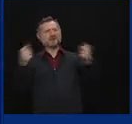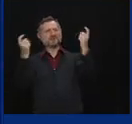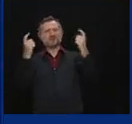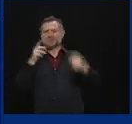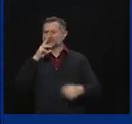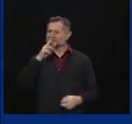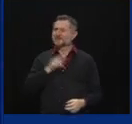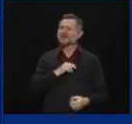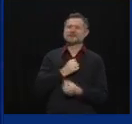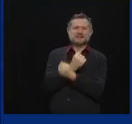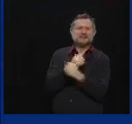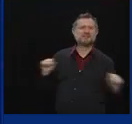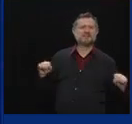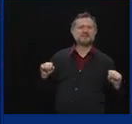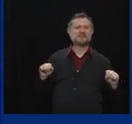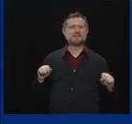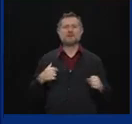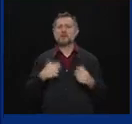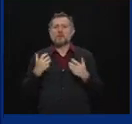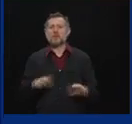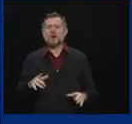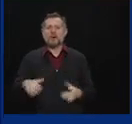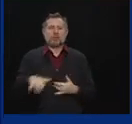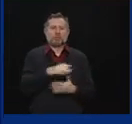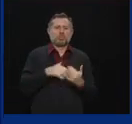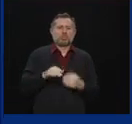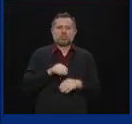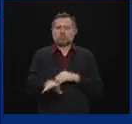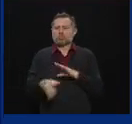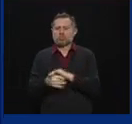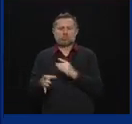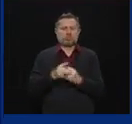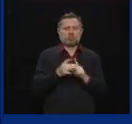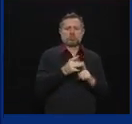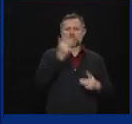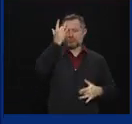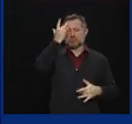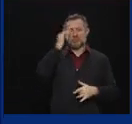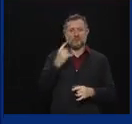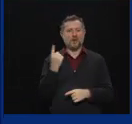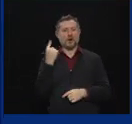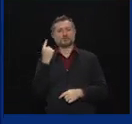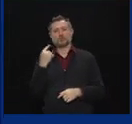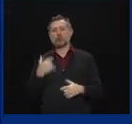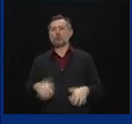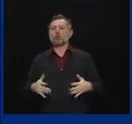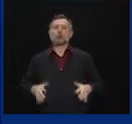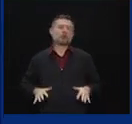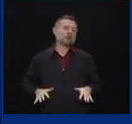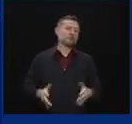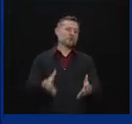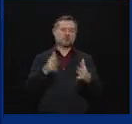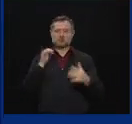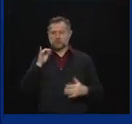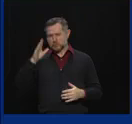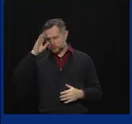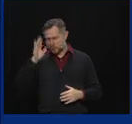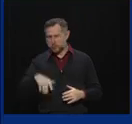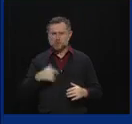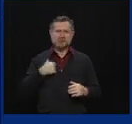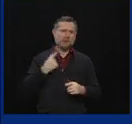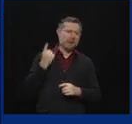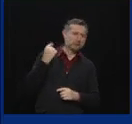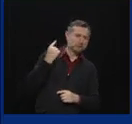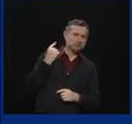we're not going to get one of our loved ones sick. We all went through this anxiety a year ago. We thought that was the last time. We declared by this time next year, I'm sure we'll be fine, we'll have